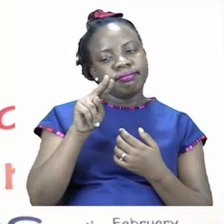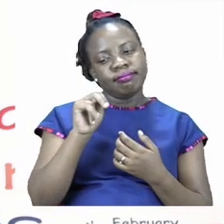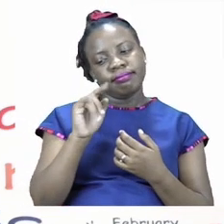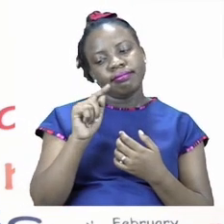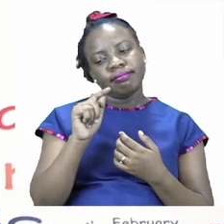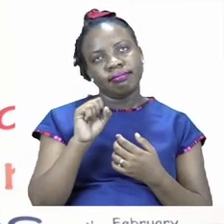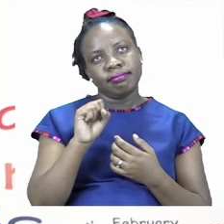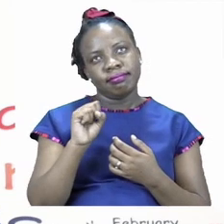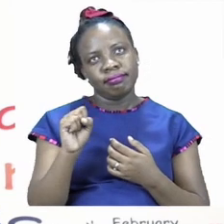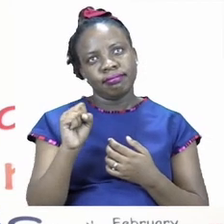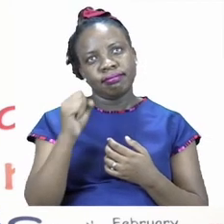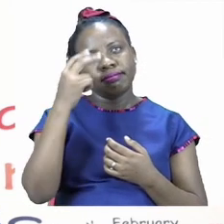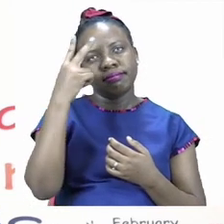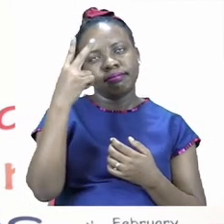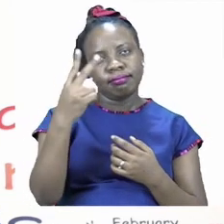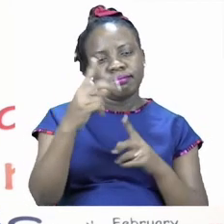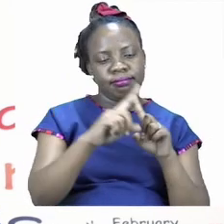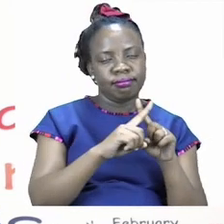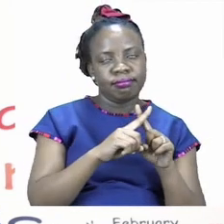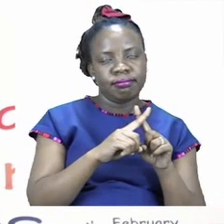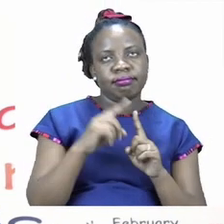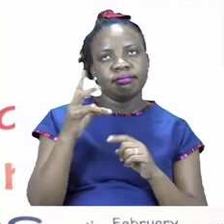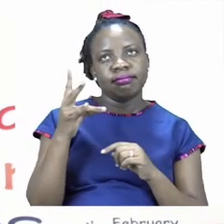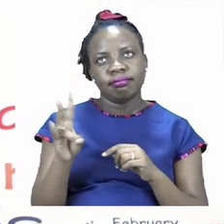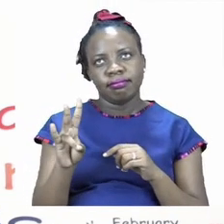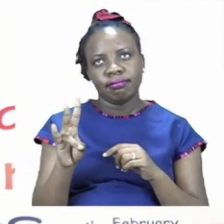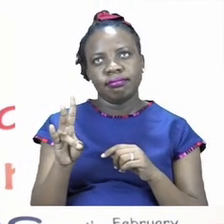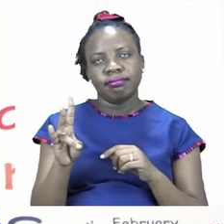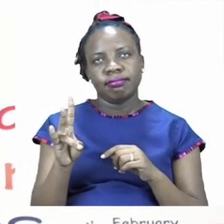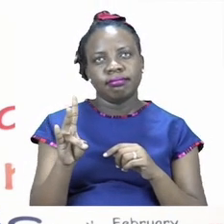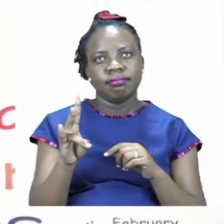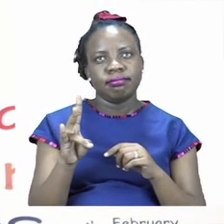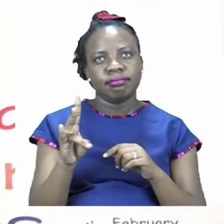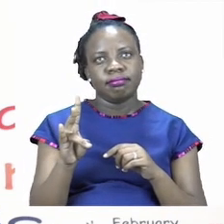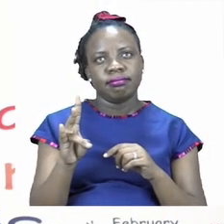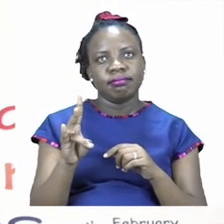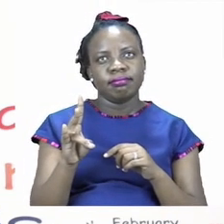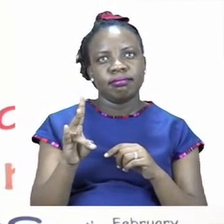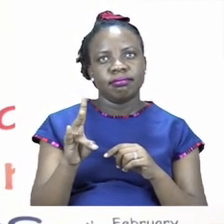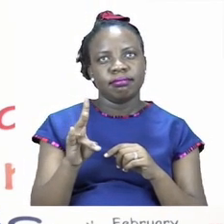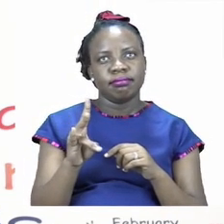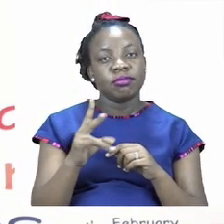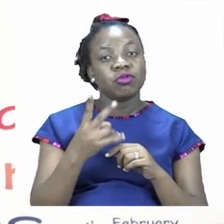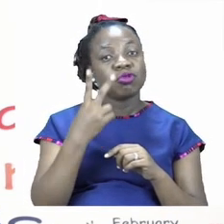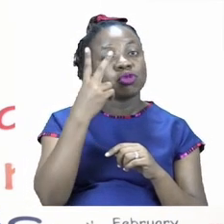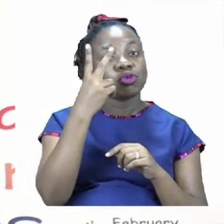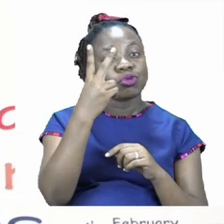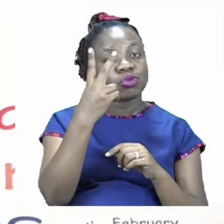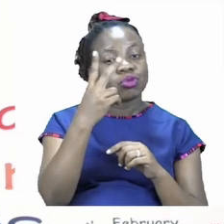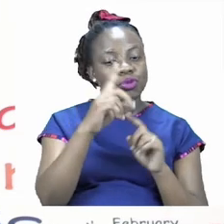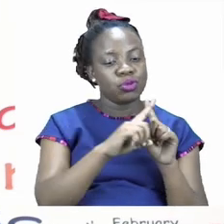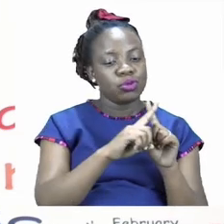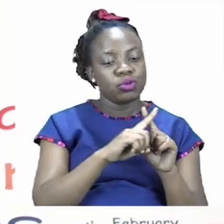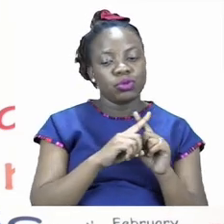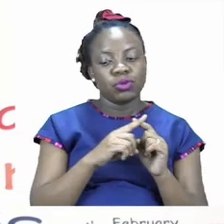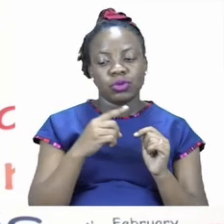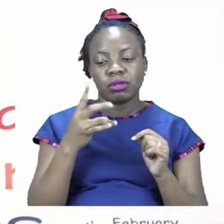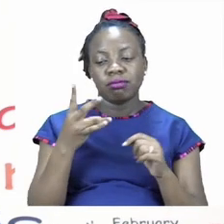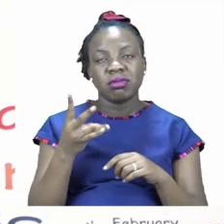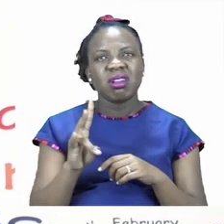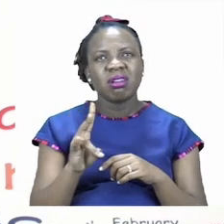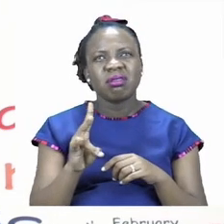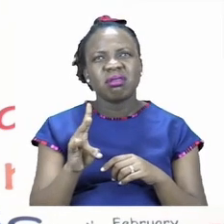and we say 2 times 7. 2 times 7, boys and girls, we know